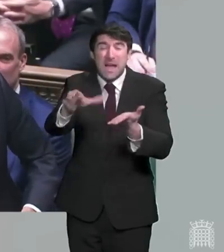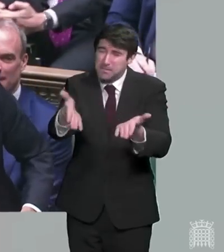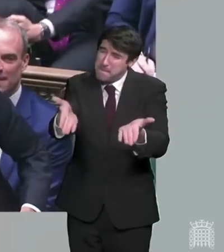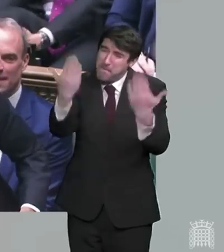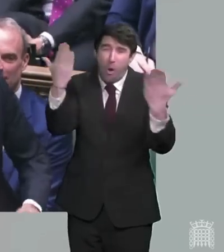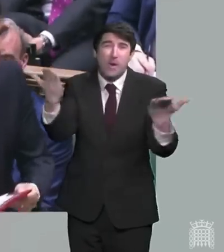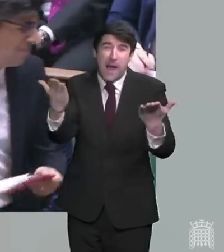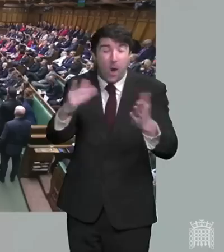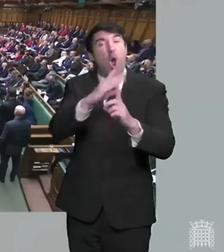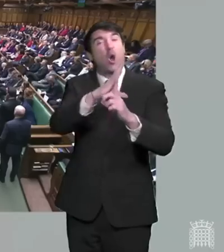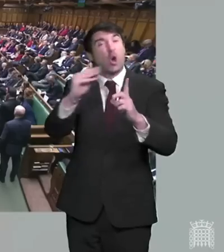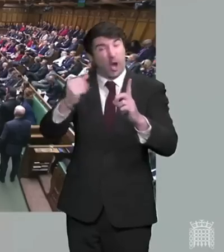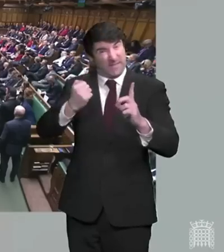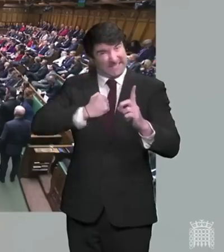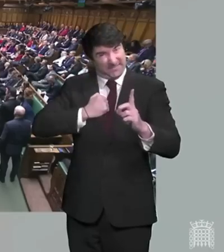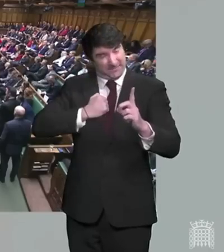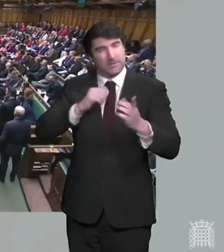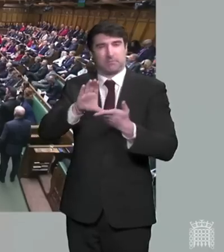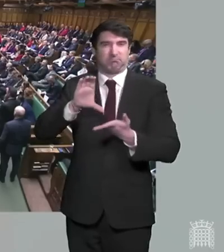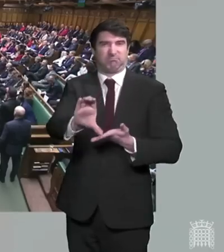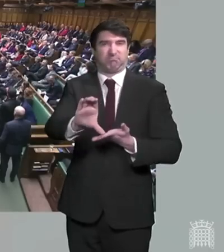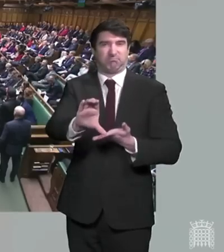Conservative government delivering.